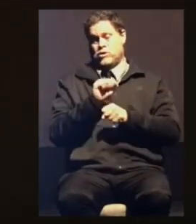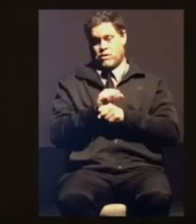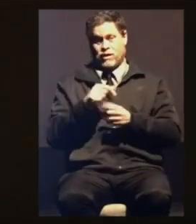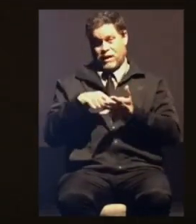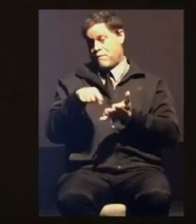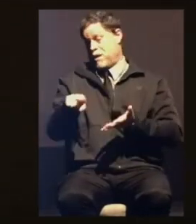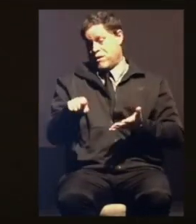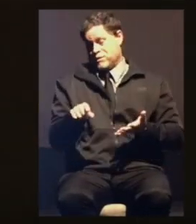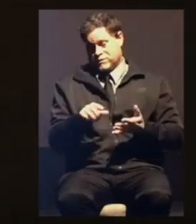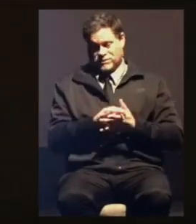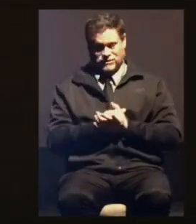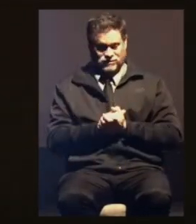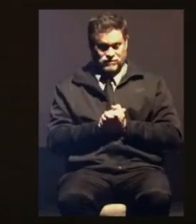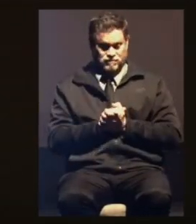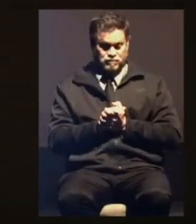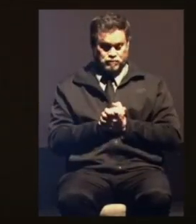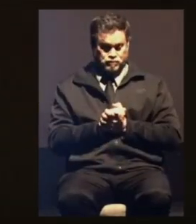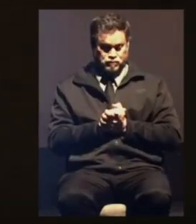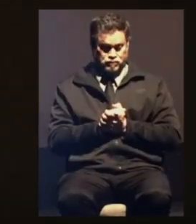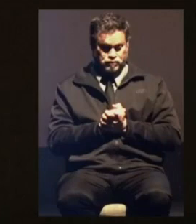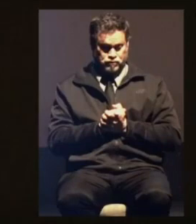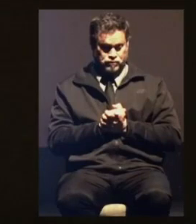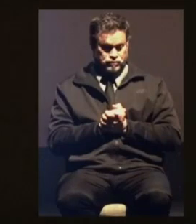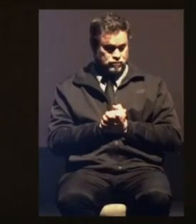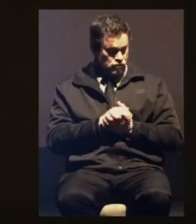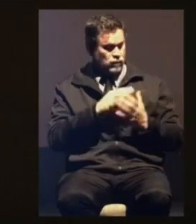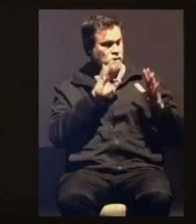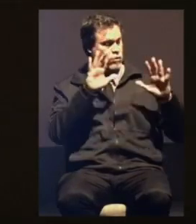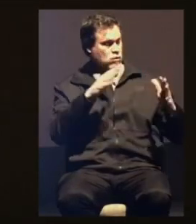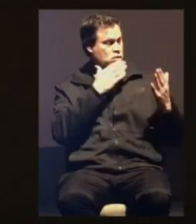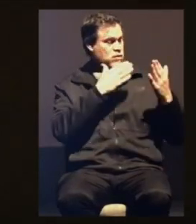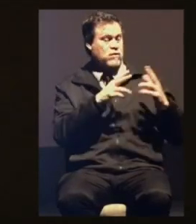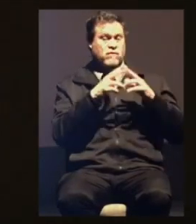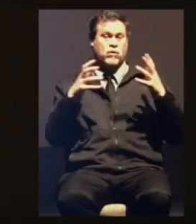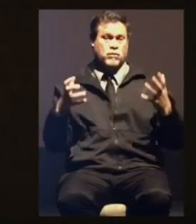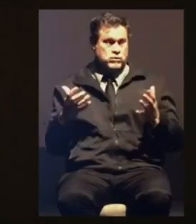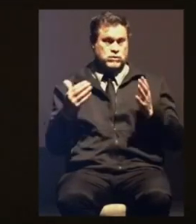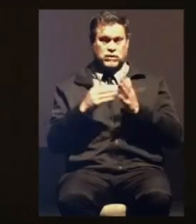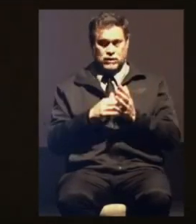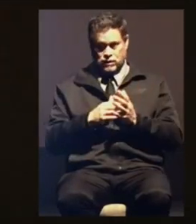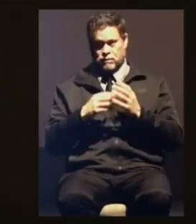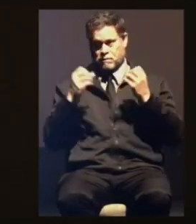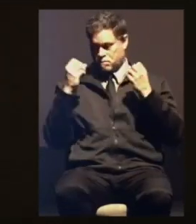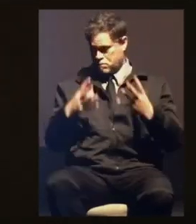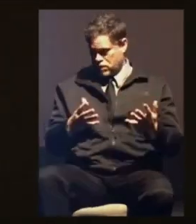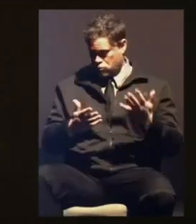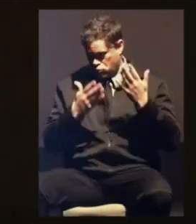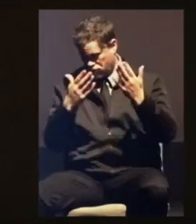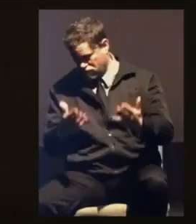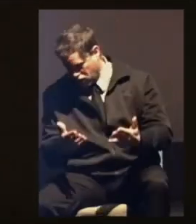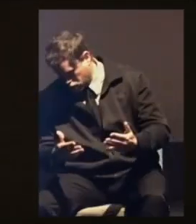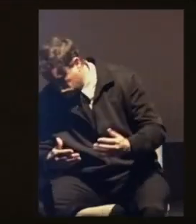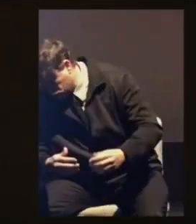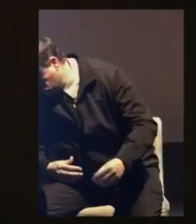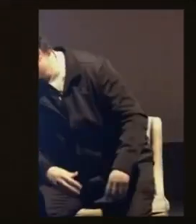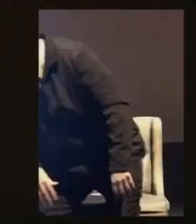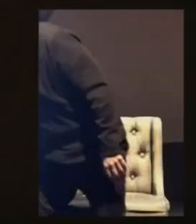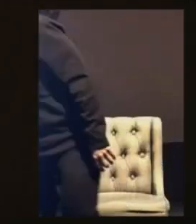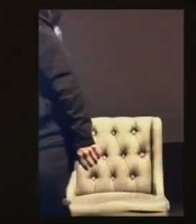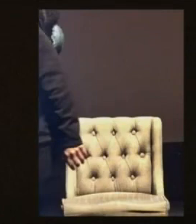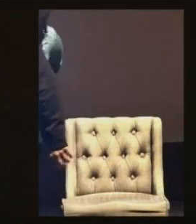got paid. Yeah. Great, thank you very much. And again, the many provocative leads you've laid out for